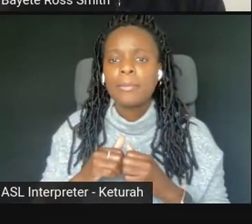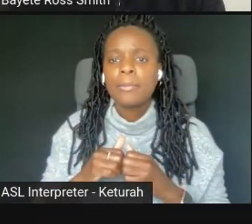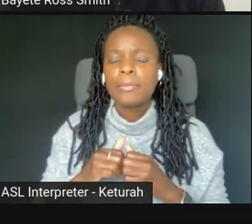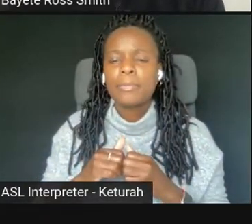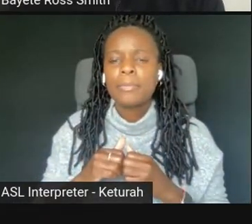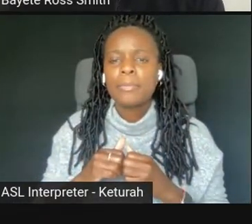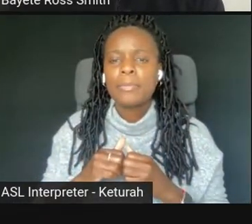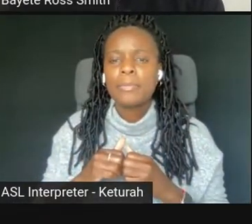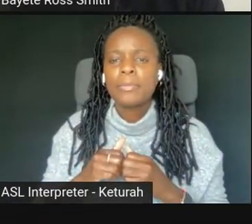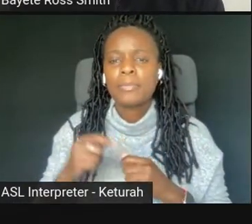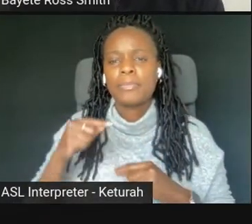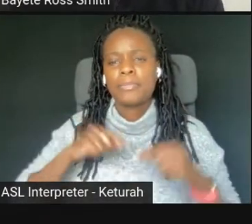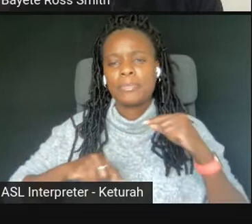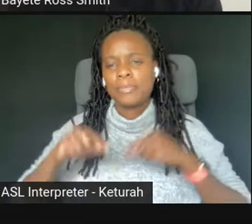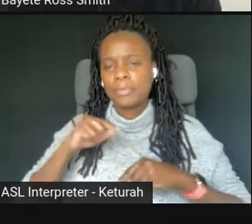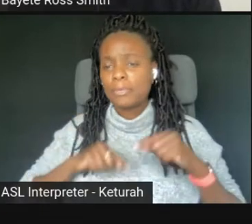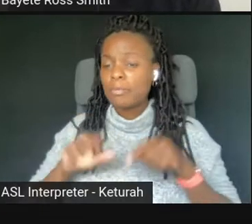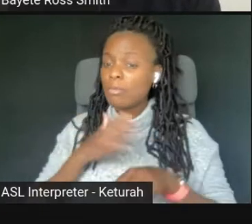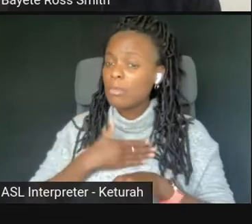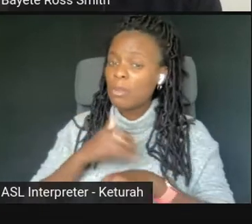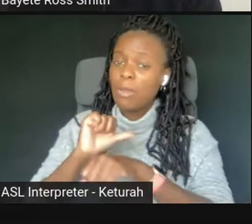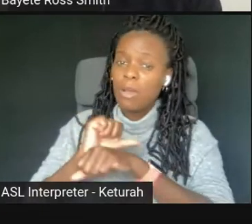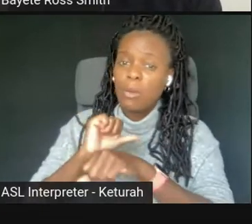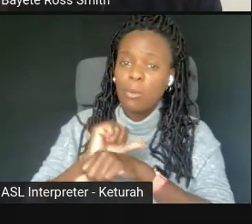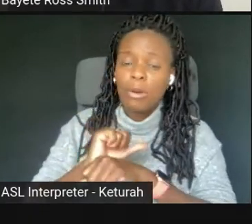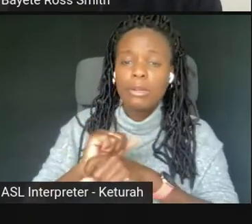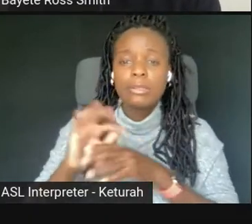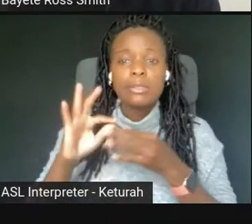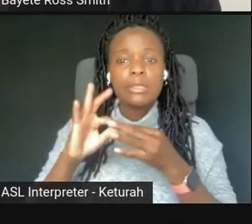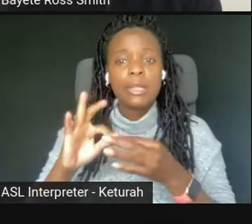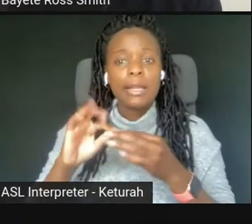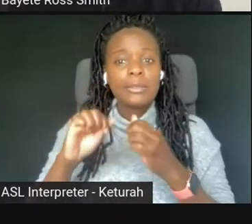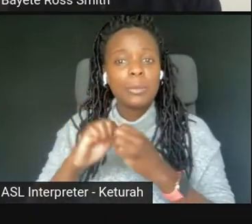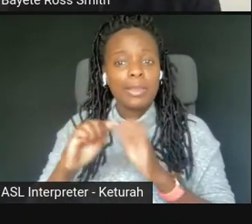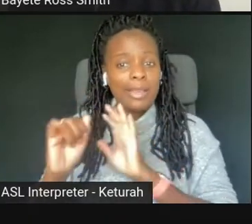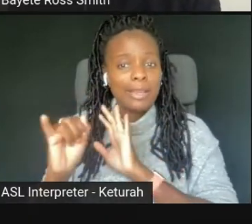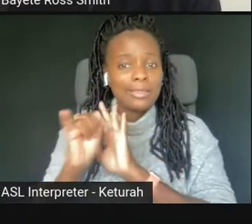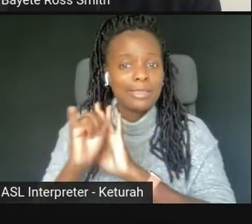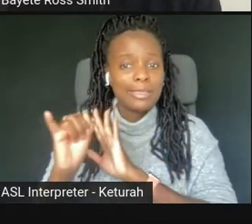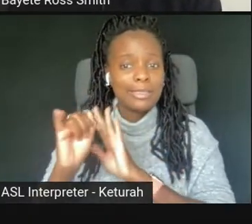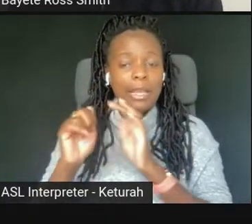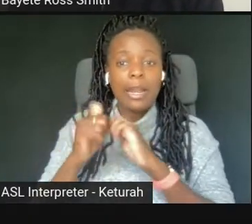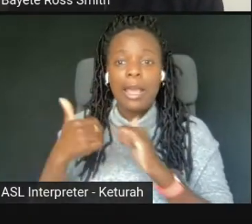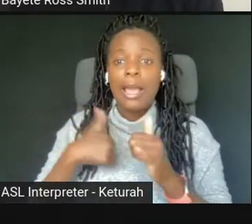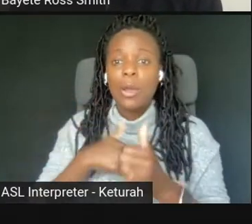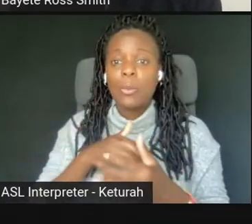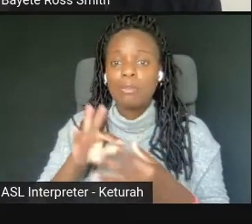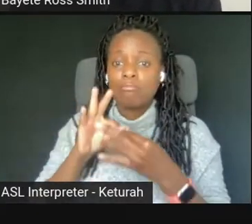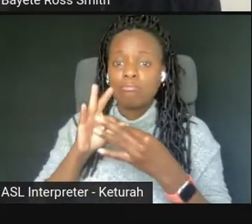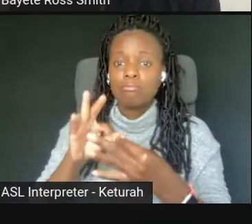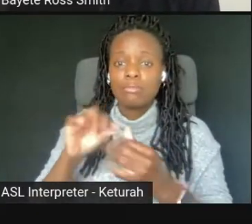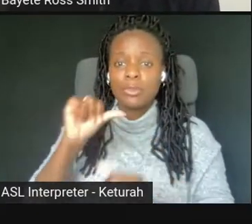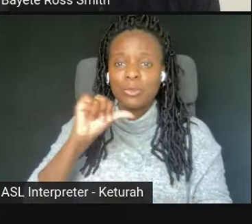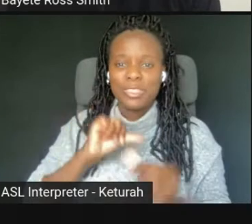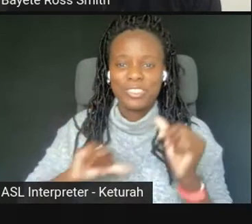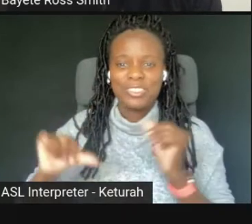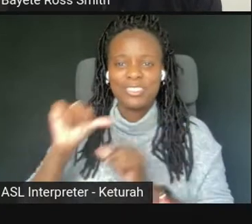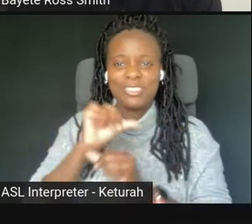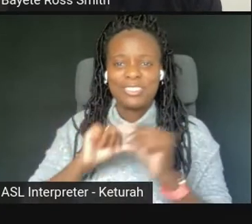really substantial issues and ideas related to identity and how we all relate to one another, my work does not tell people what to